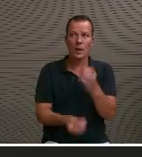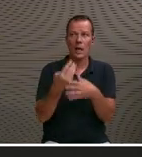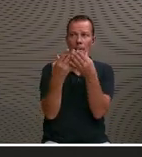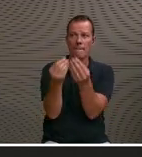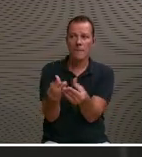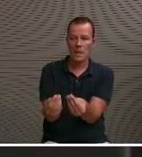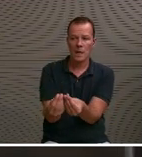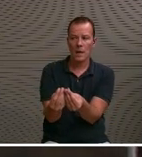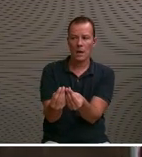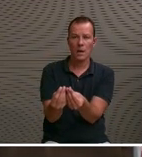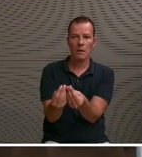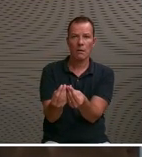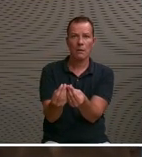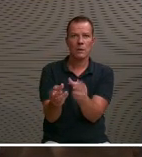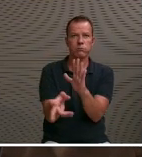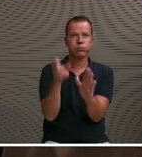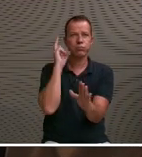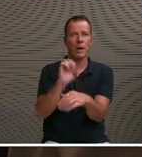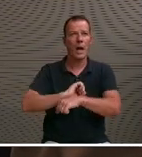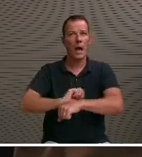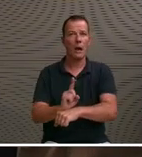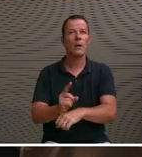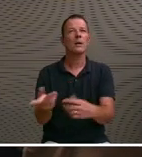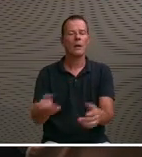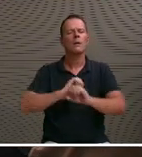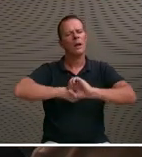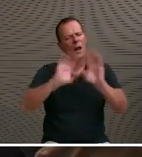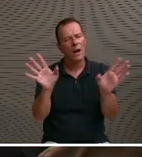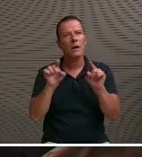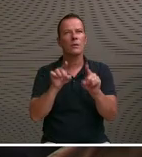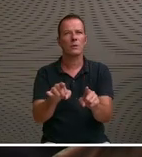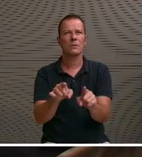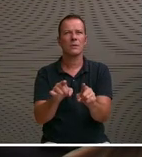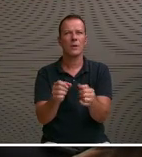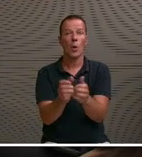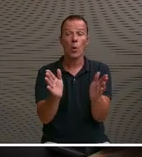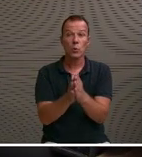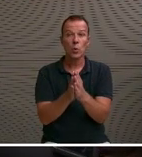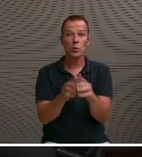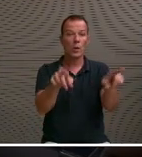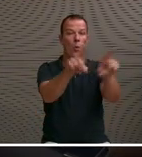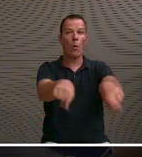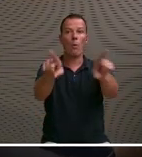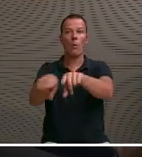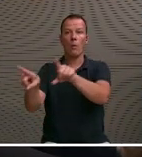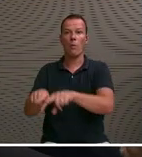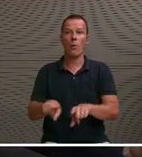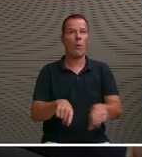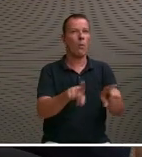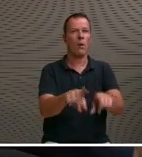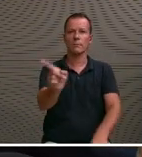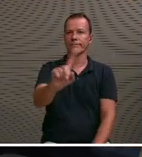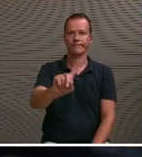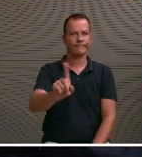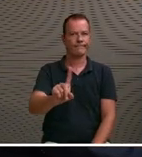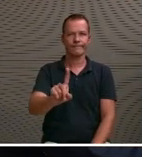speed. And of course, the capabilities are not all going to be equivalent for all different types of company. We think that the ones